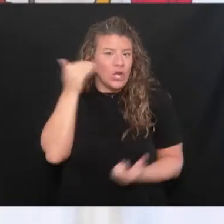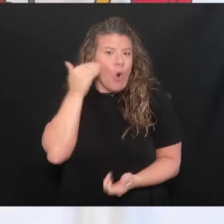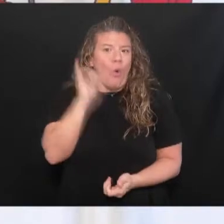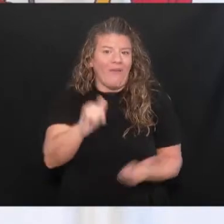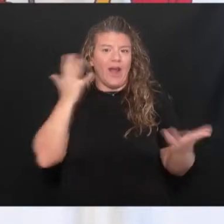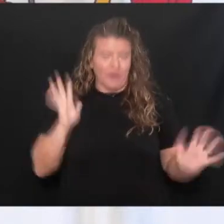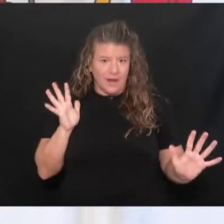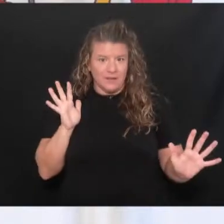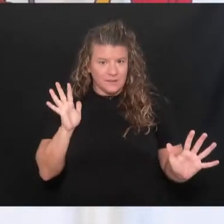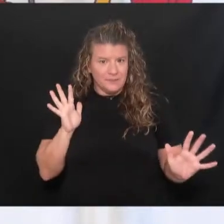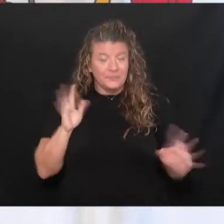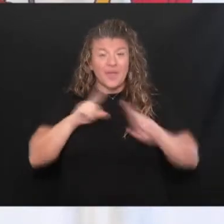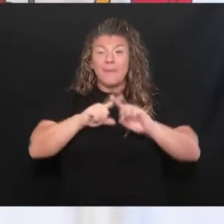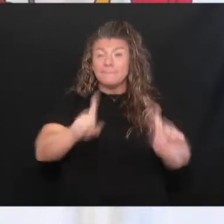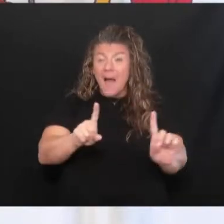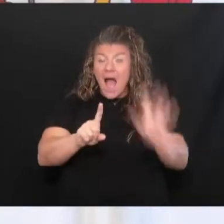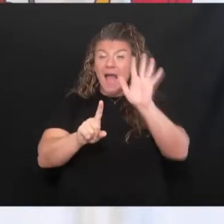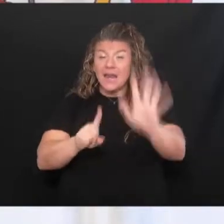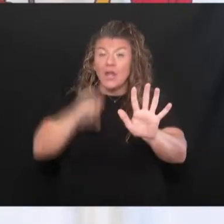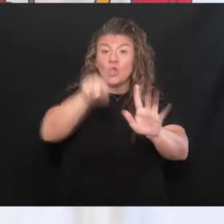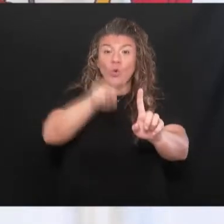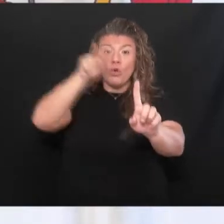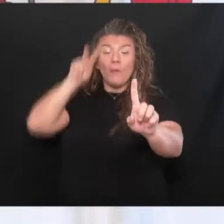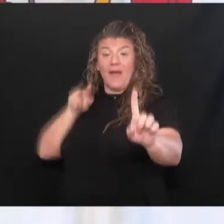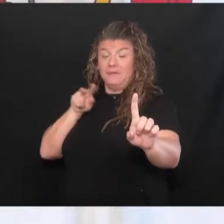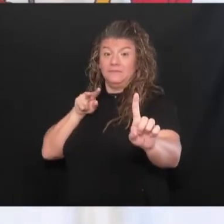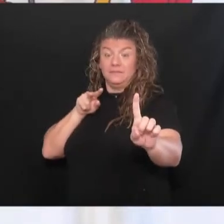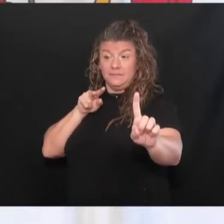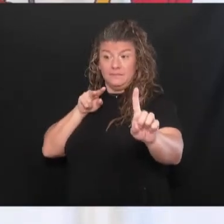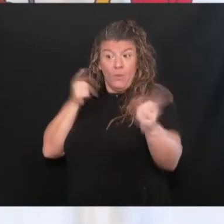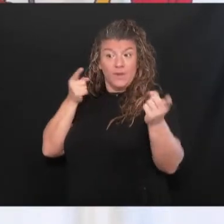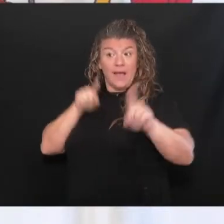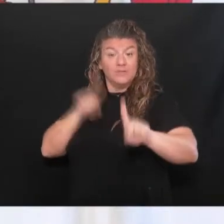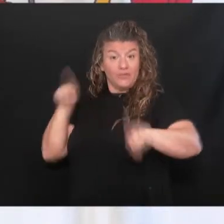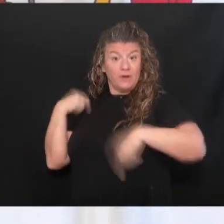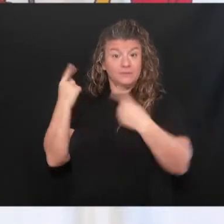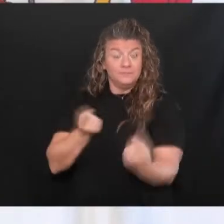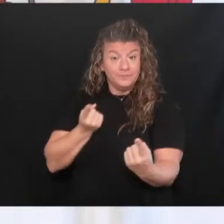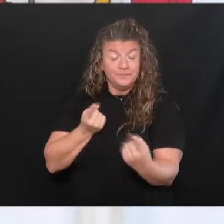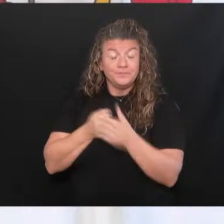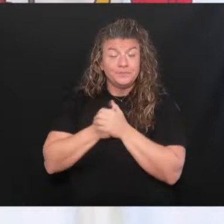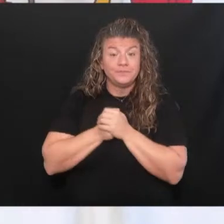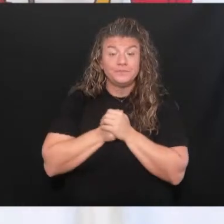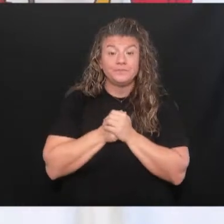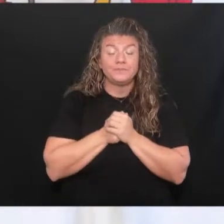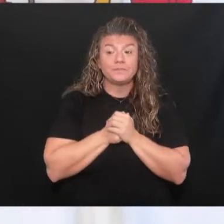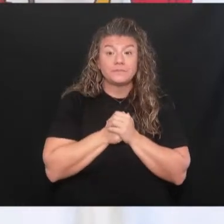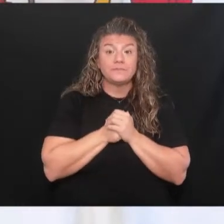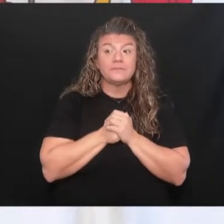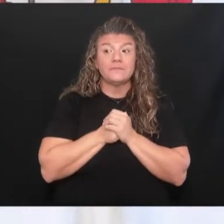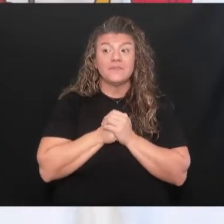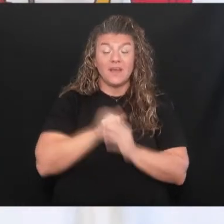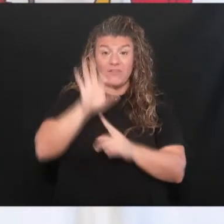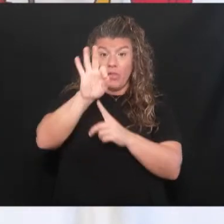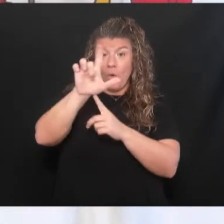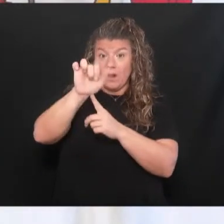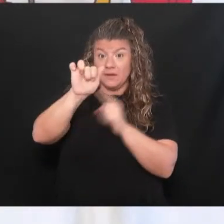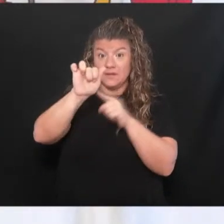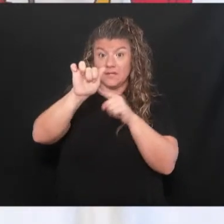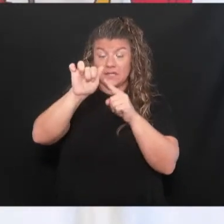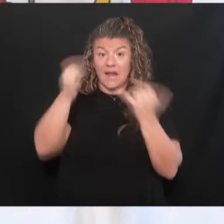have. But if you'll just step back and think just about this, in the state of Florida